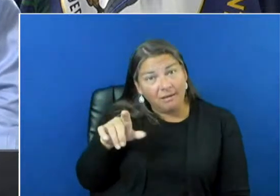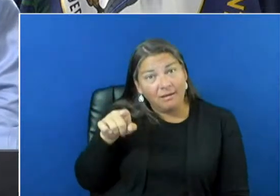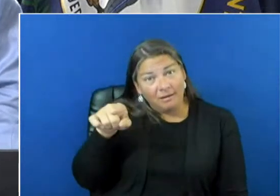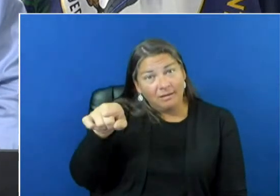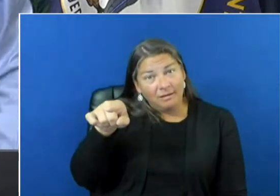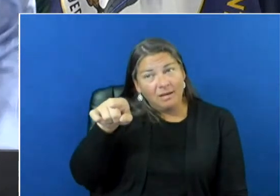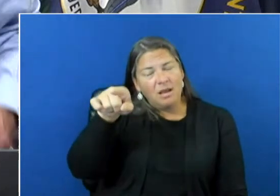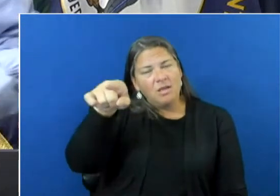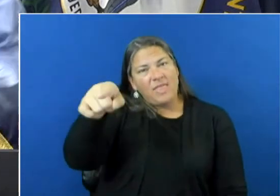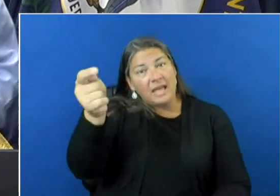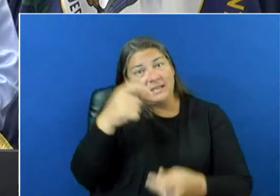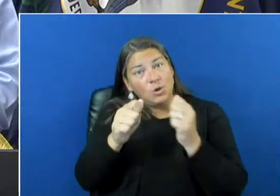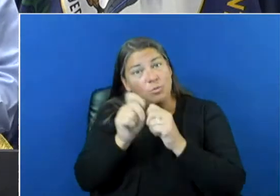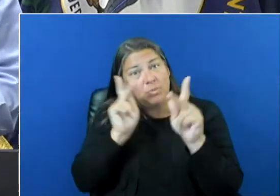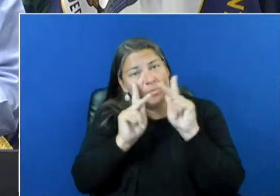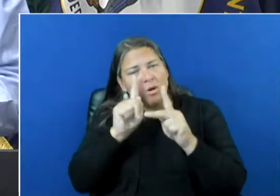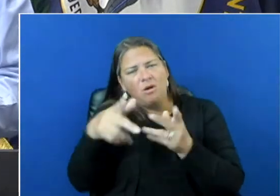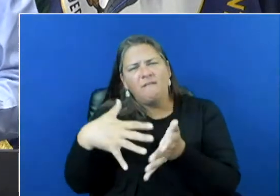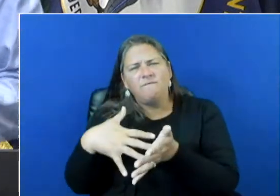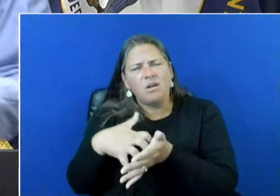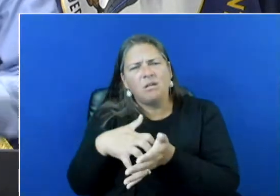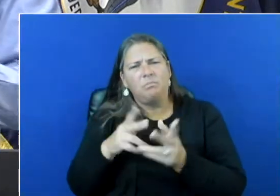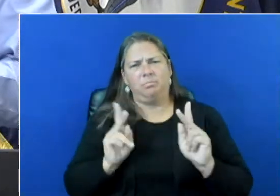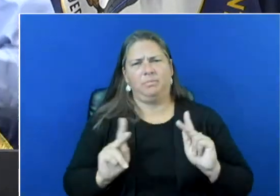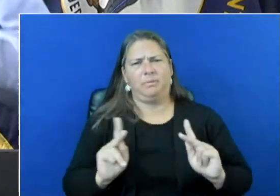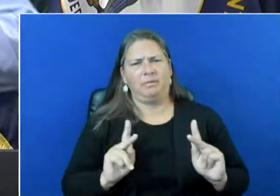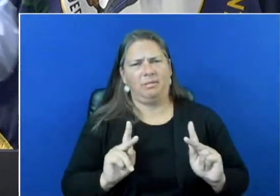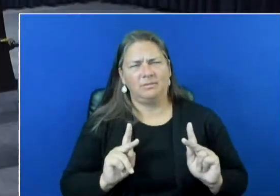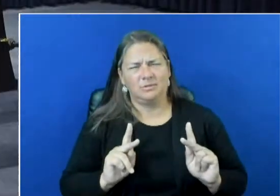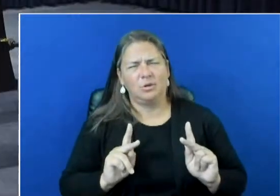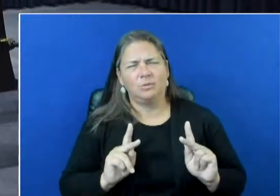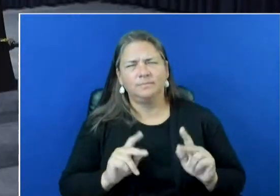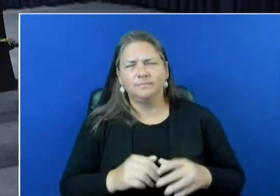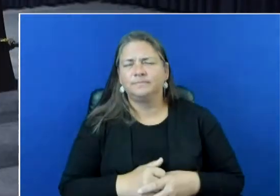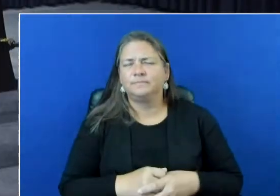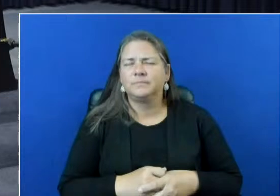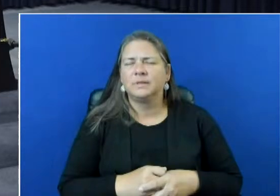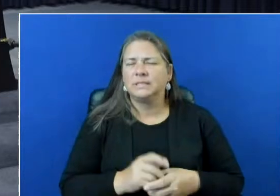So we are going to be taking a couple of steps. Secretary Friedlander.